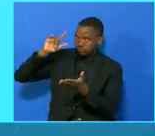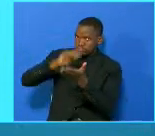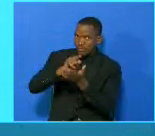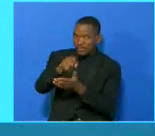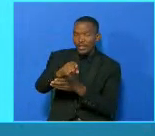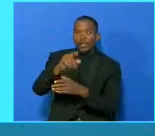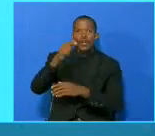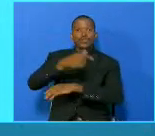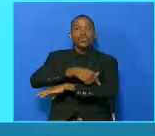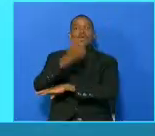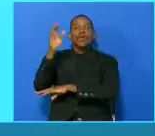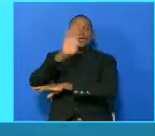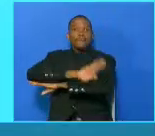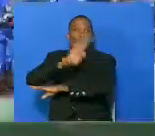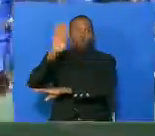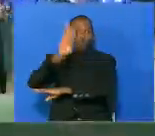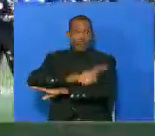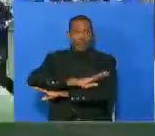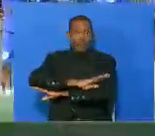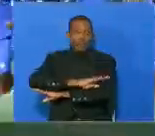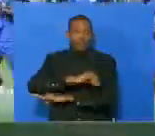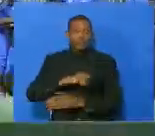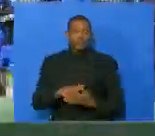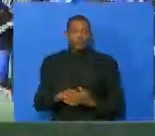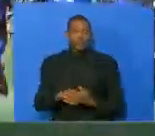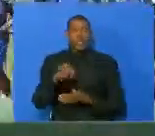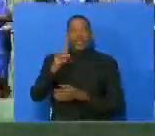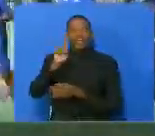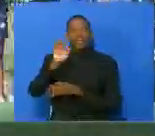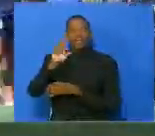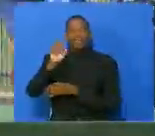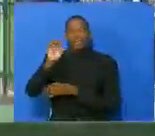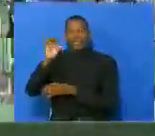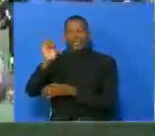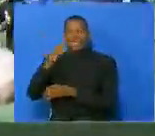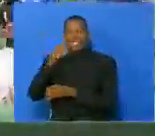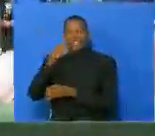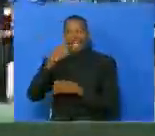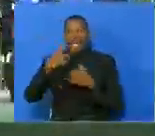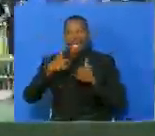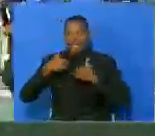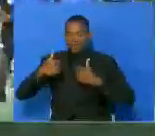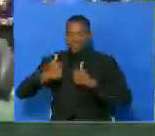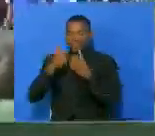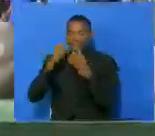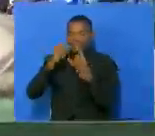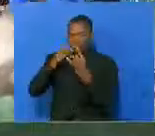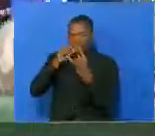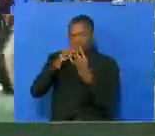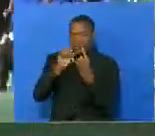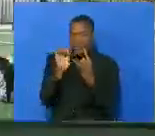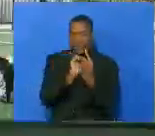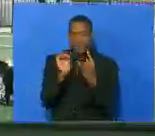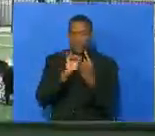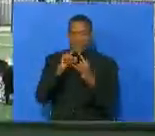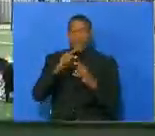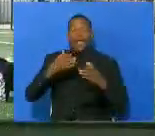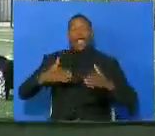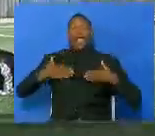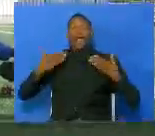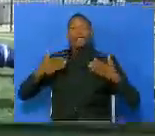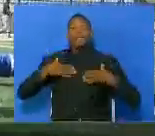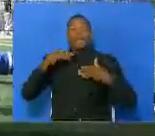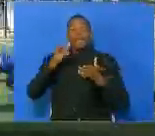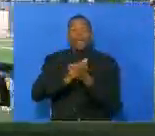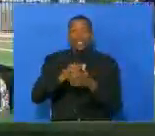Tlokweng Border Gate. Darosa o tsweletsa re le fa ba na le dikgwetlho tsa go nosa dinno, o itumelela gore setlhopha sa gagwe ga